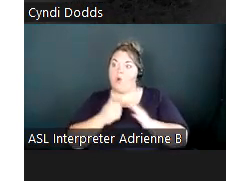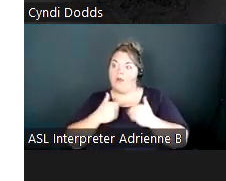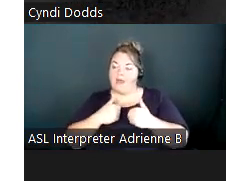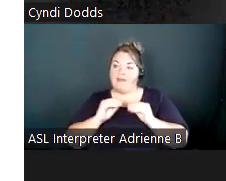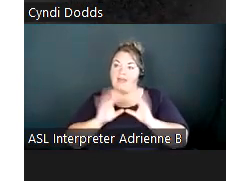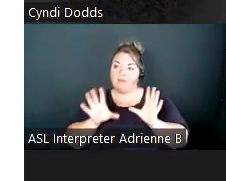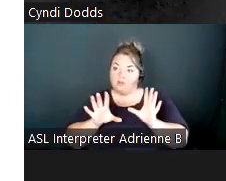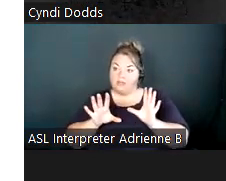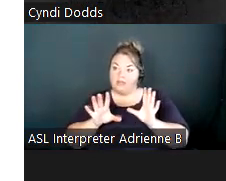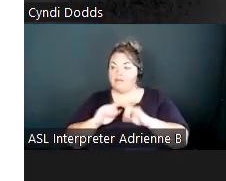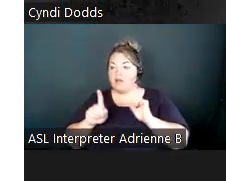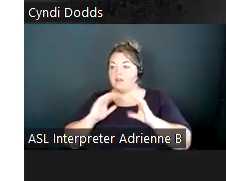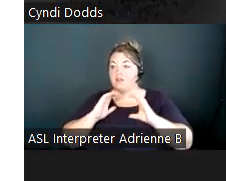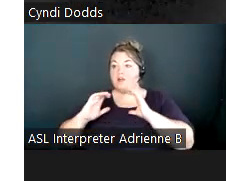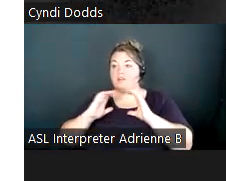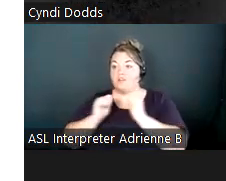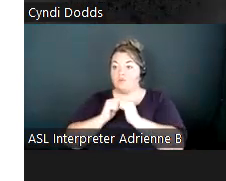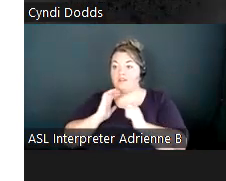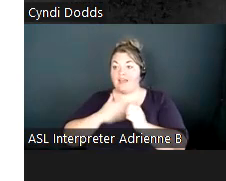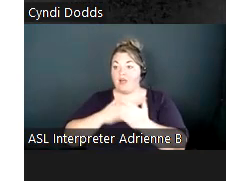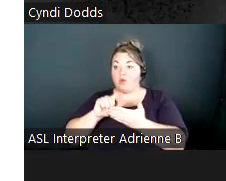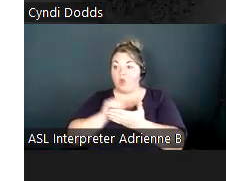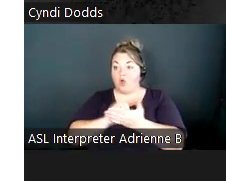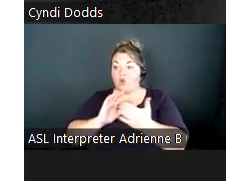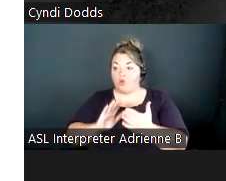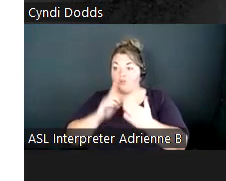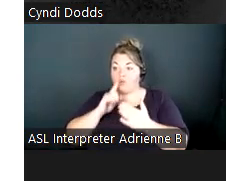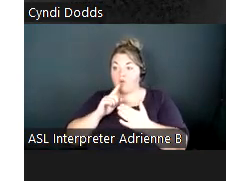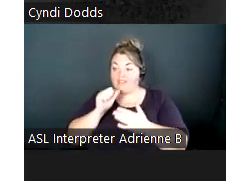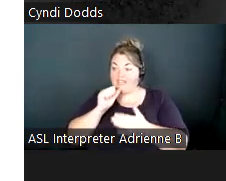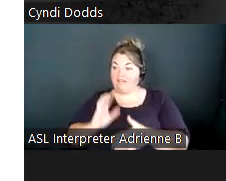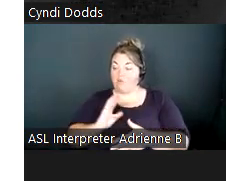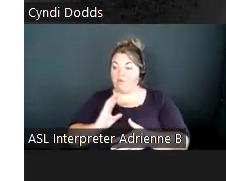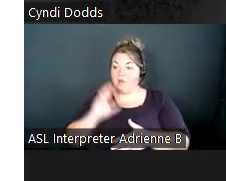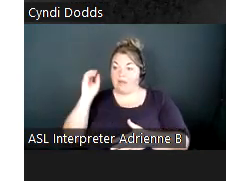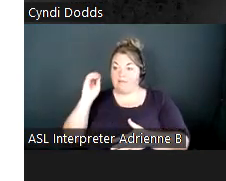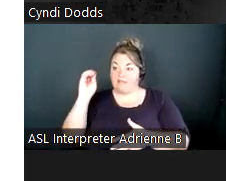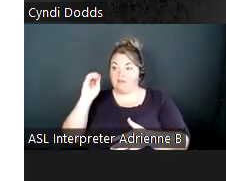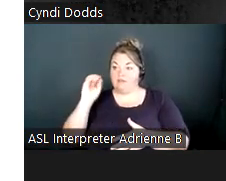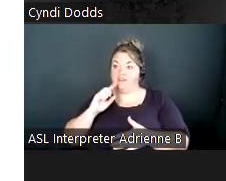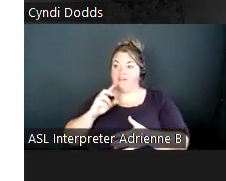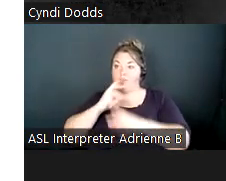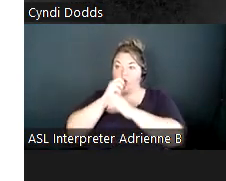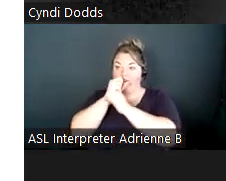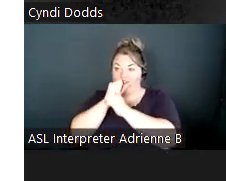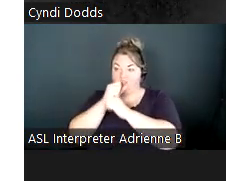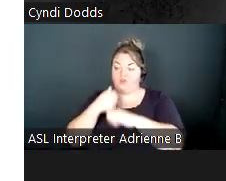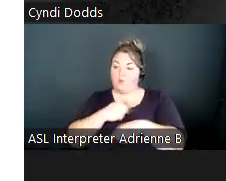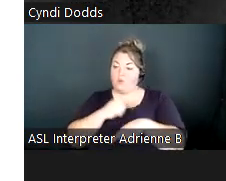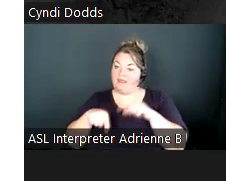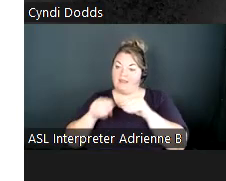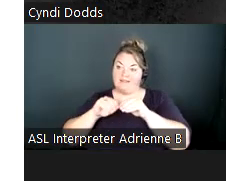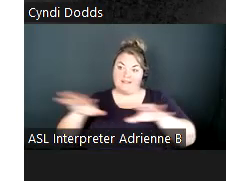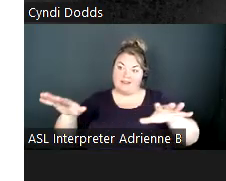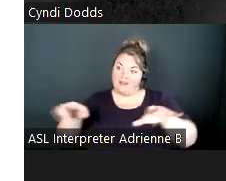but conversations with our lawyers in that informal opinion is privileged, so we don't send that out in the